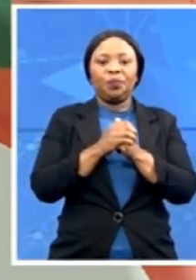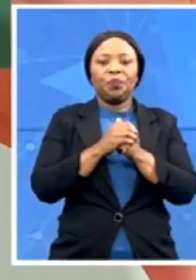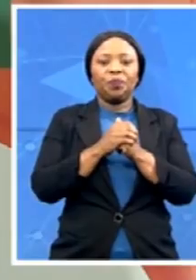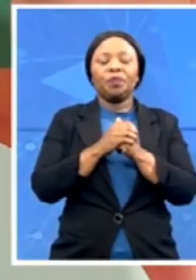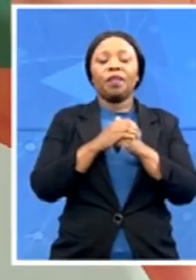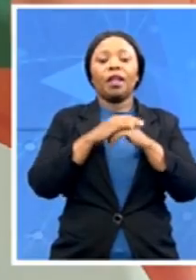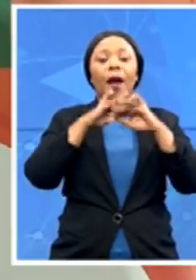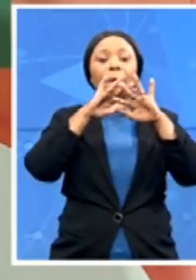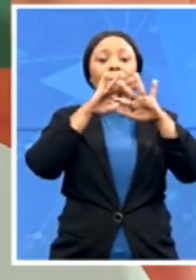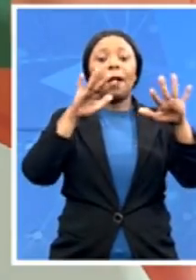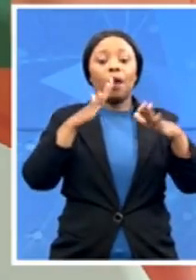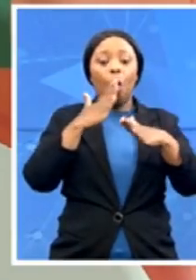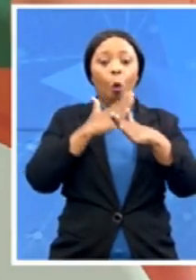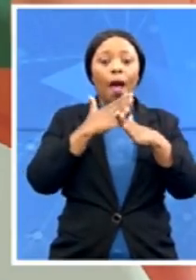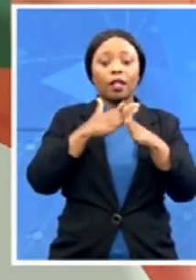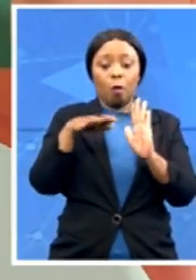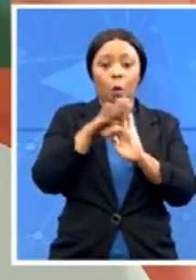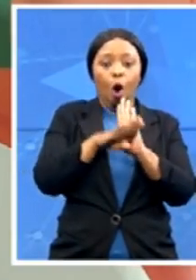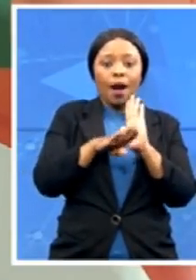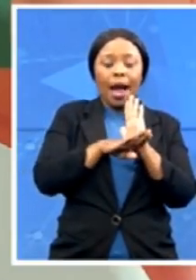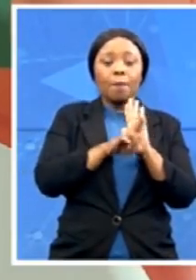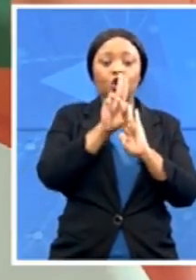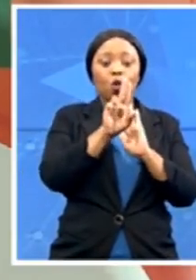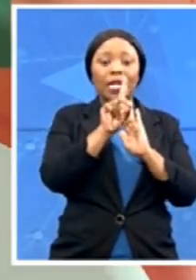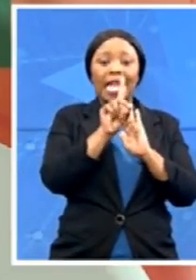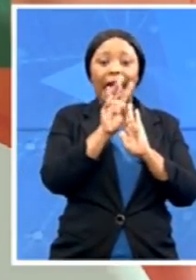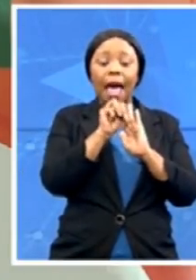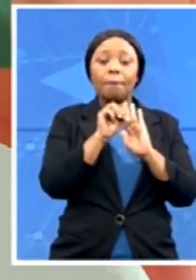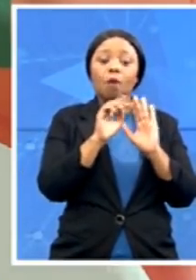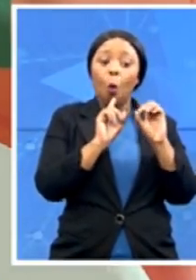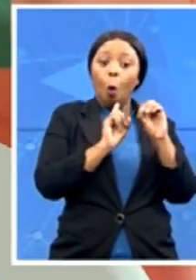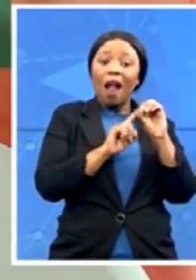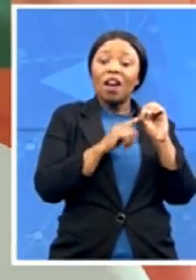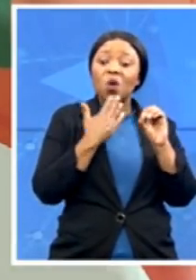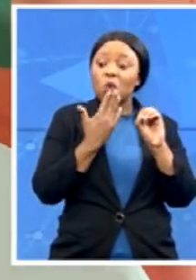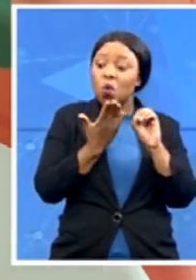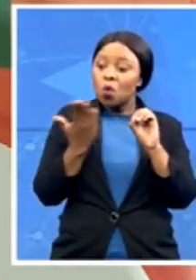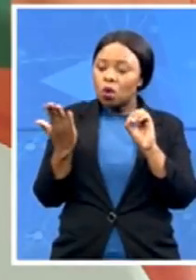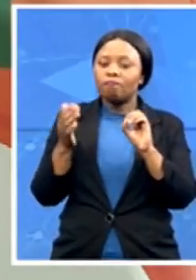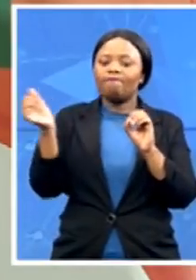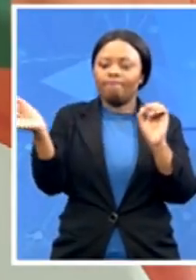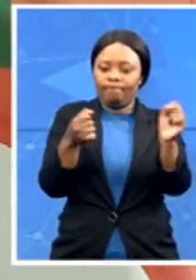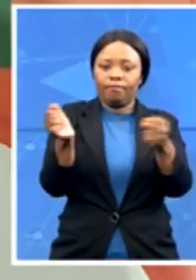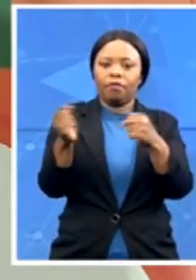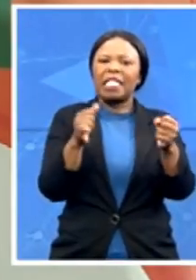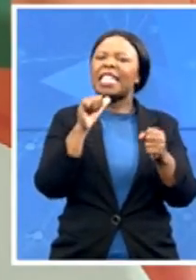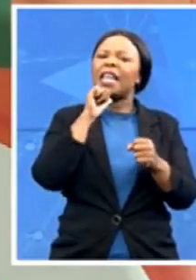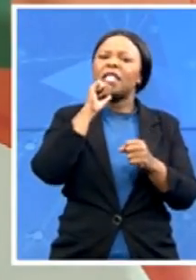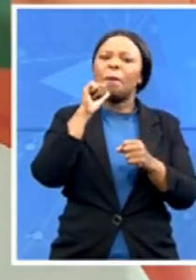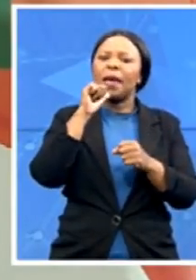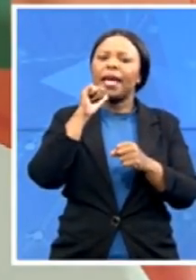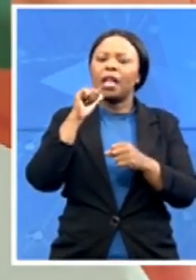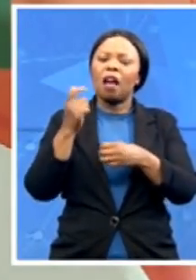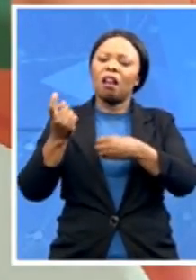will employ those who qualify without considering political affiliation. We will pay them